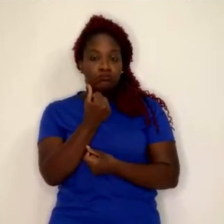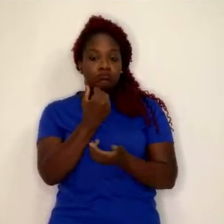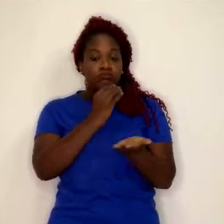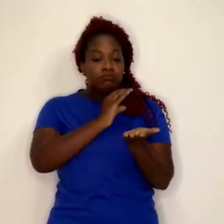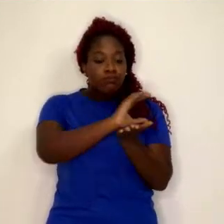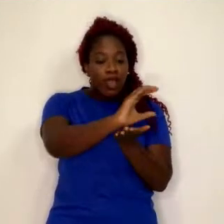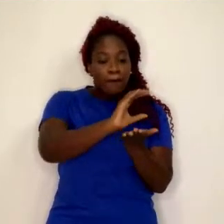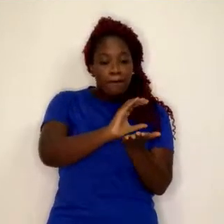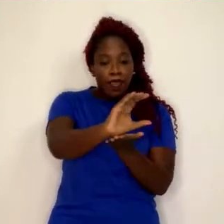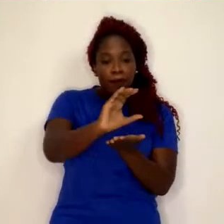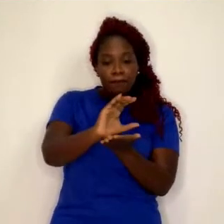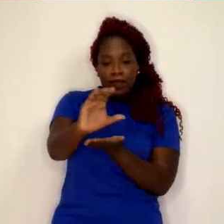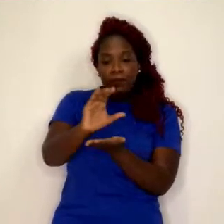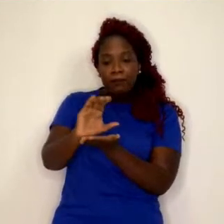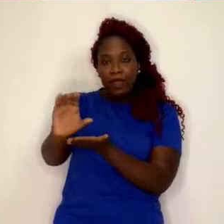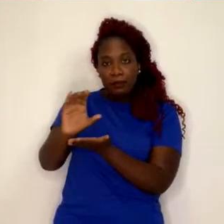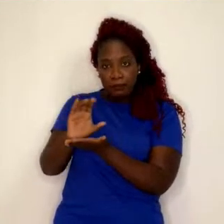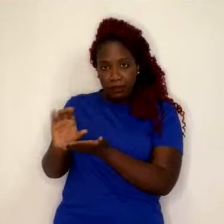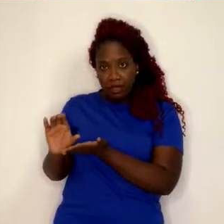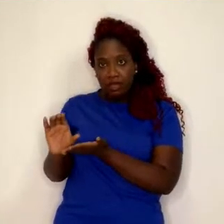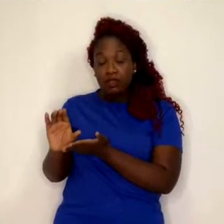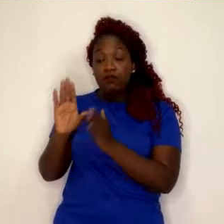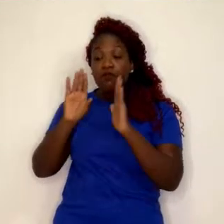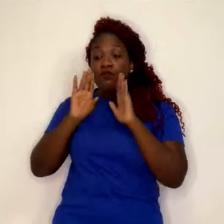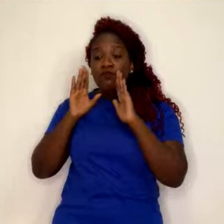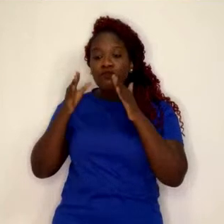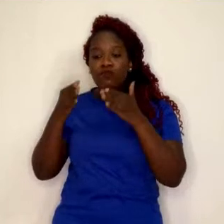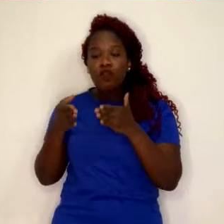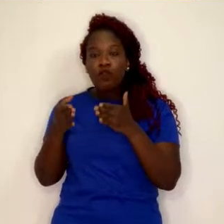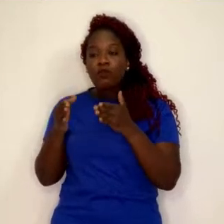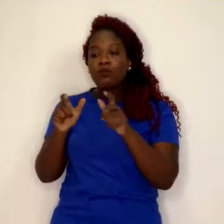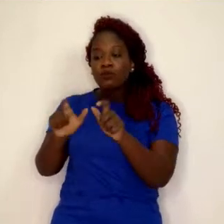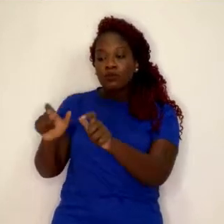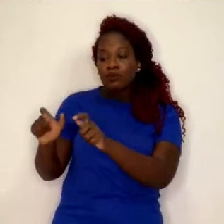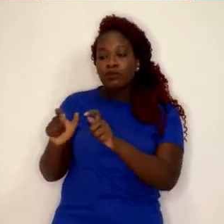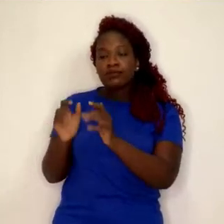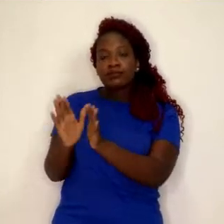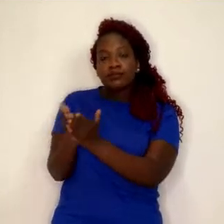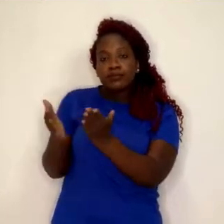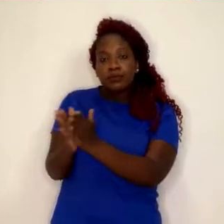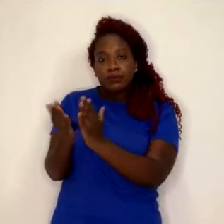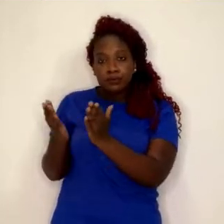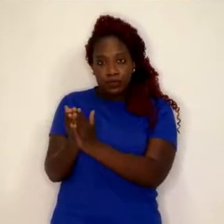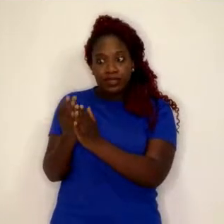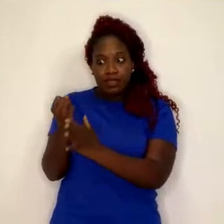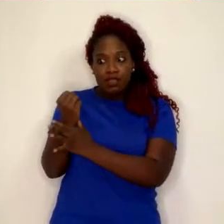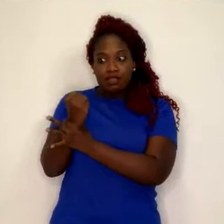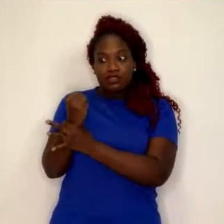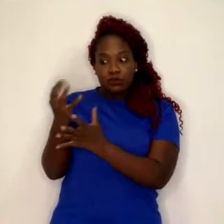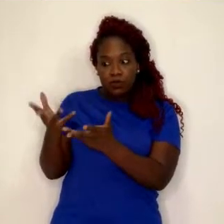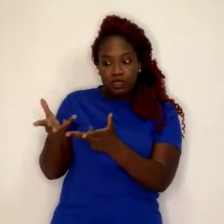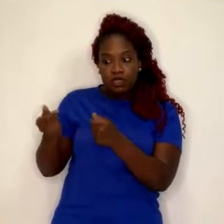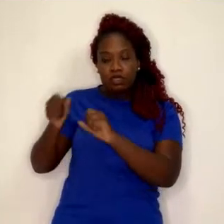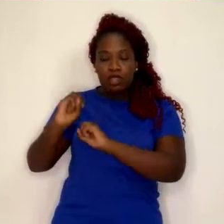It's state government money in order to provide resources for impoverished regions to